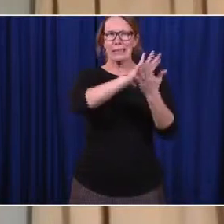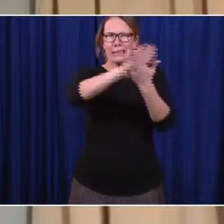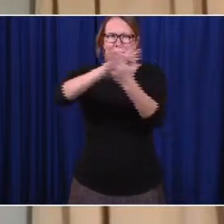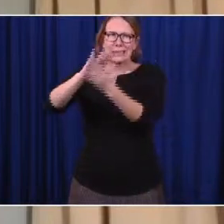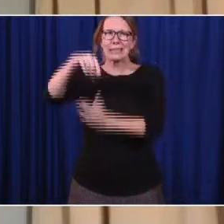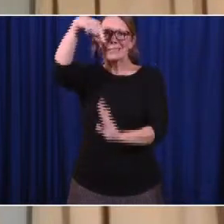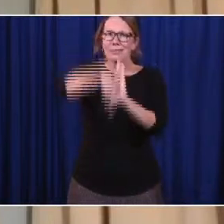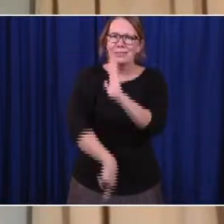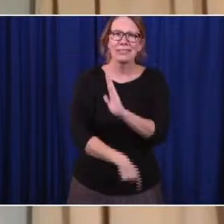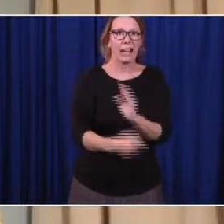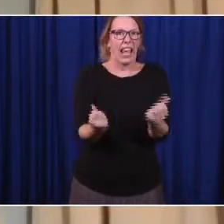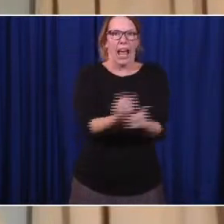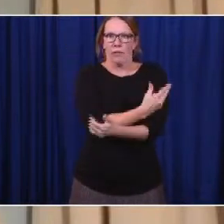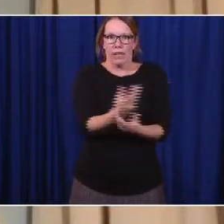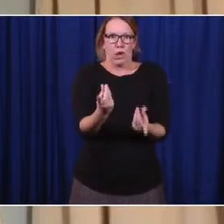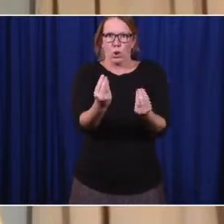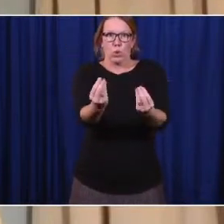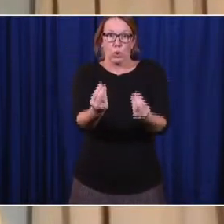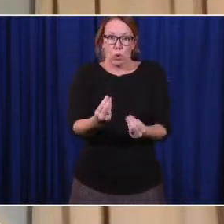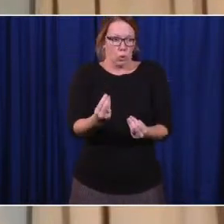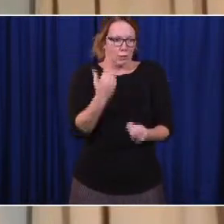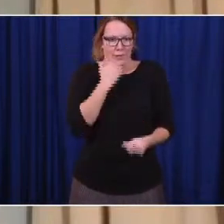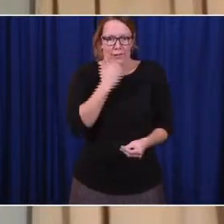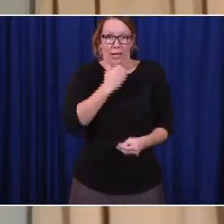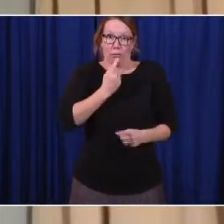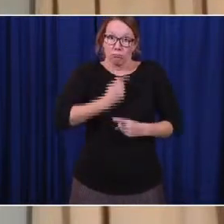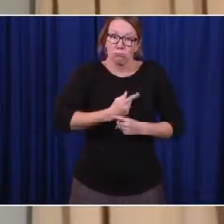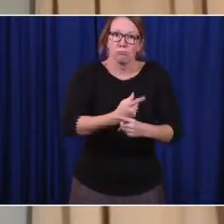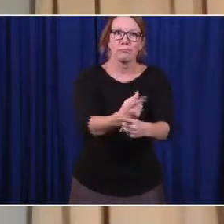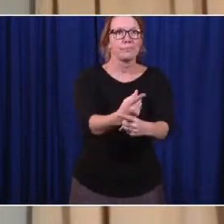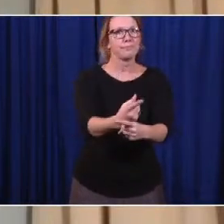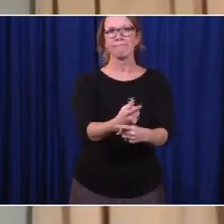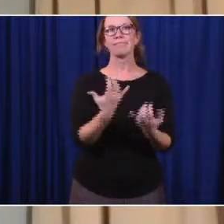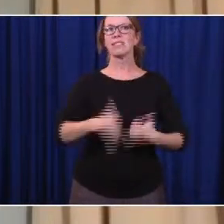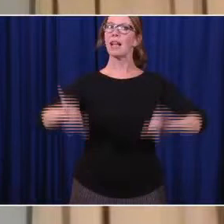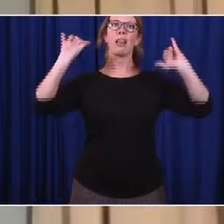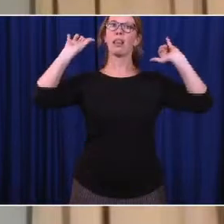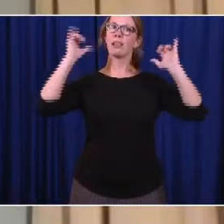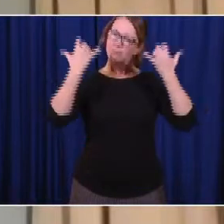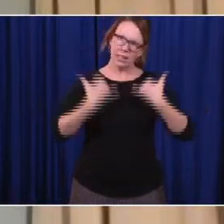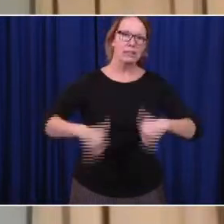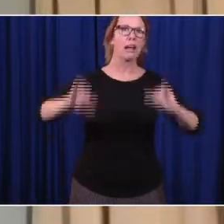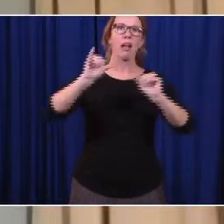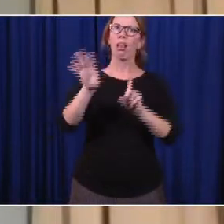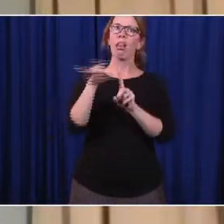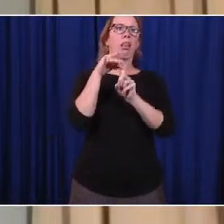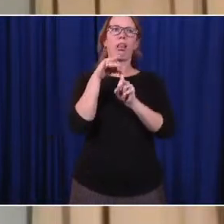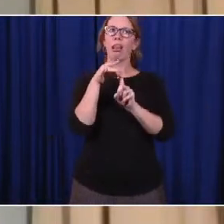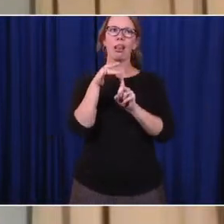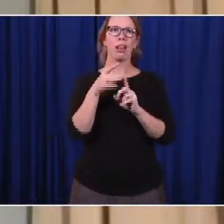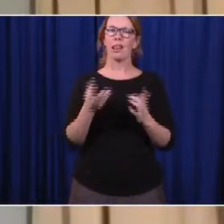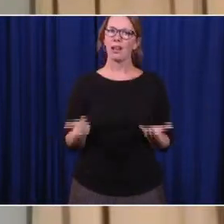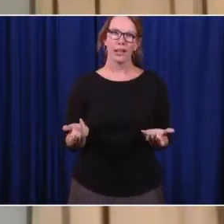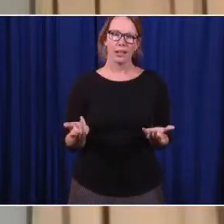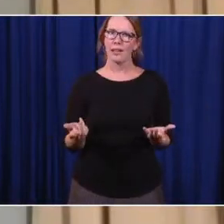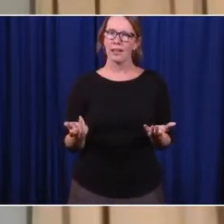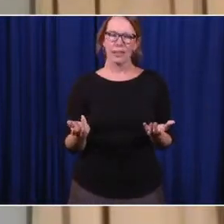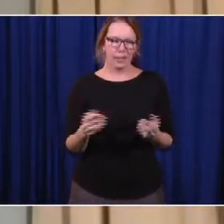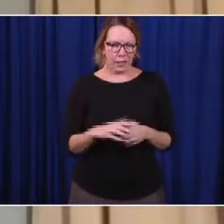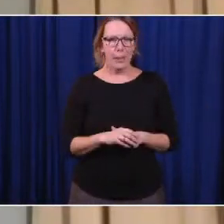sanitation, all the things you do right, it doesn't make the virus go away. We've